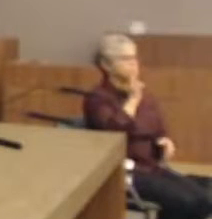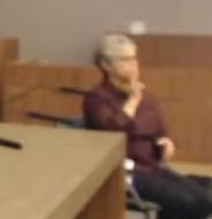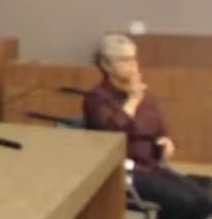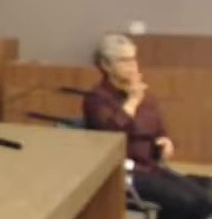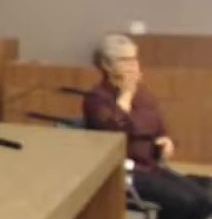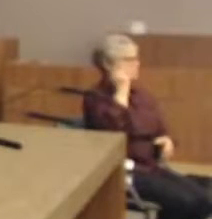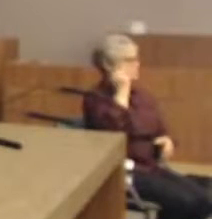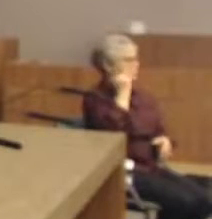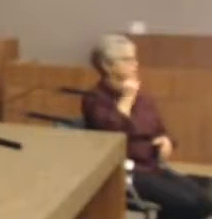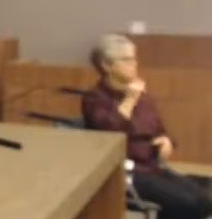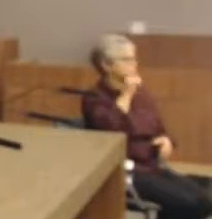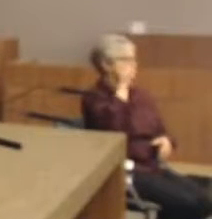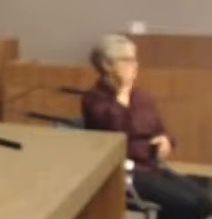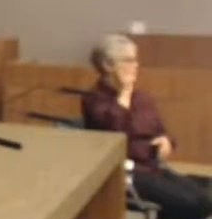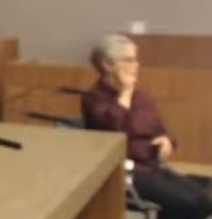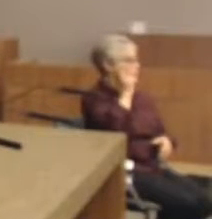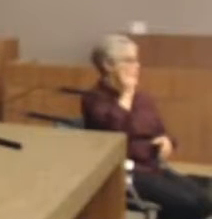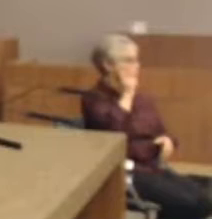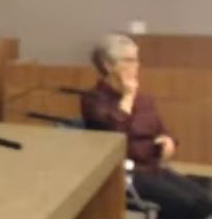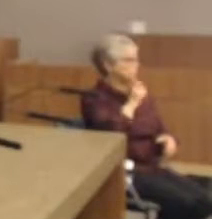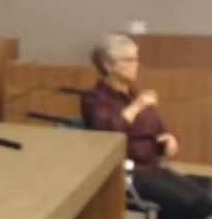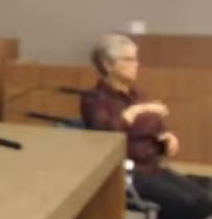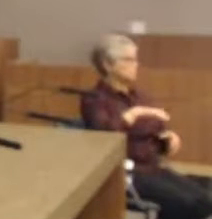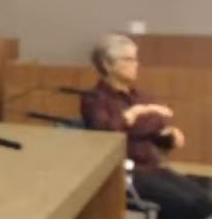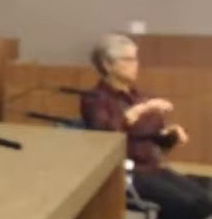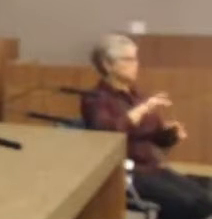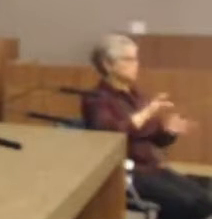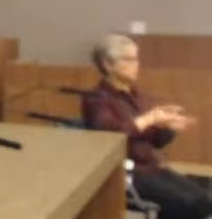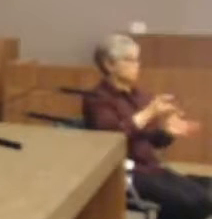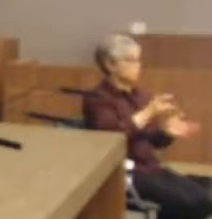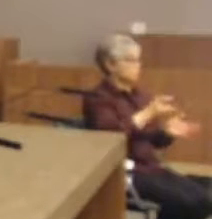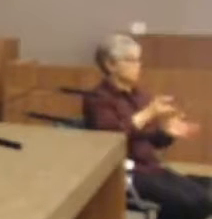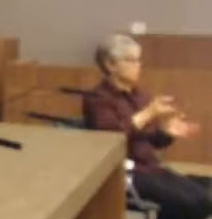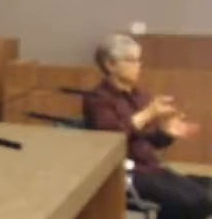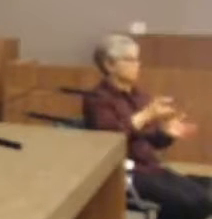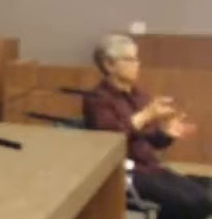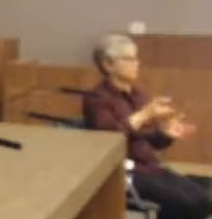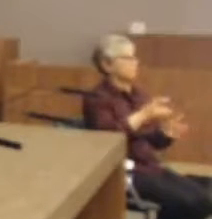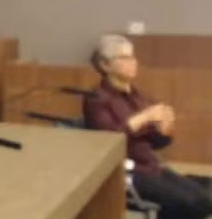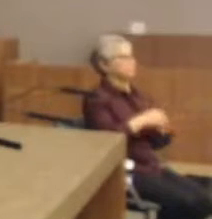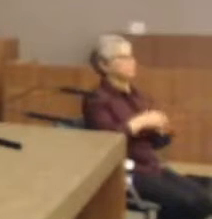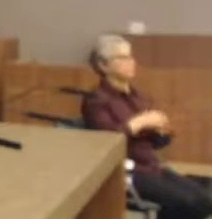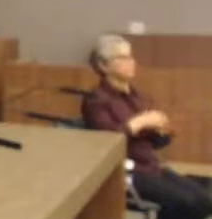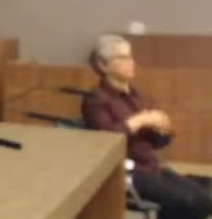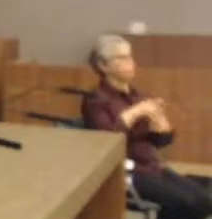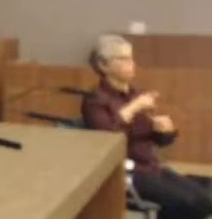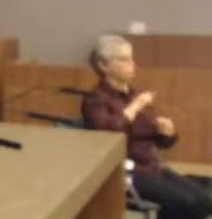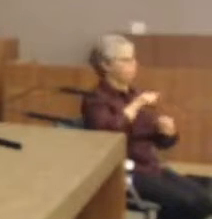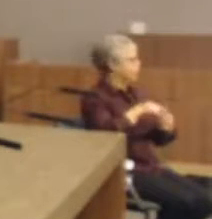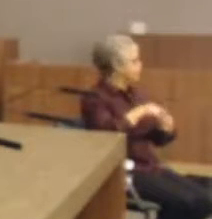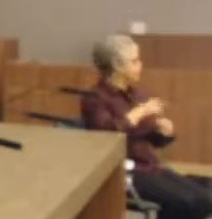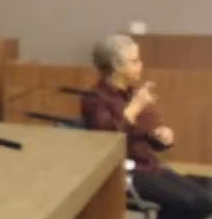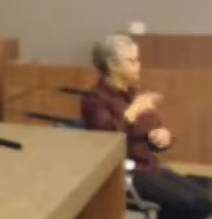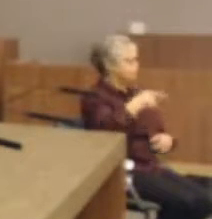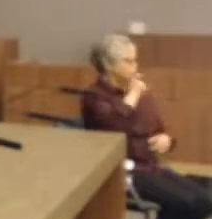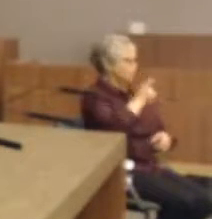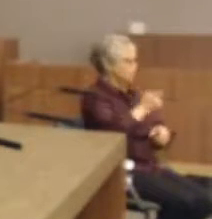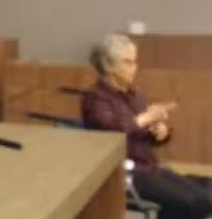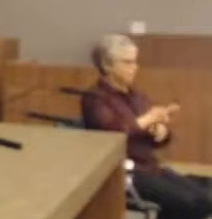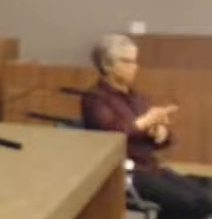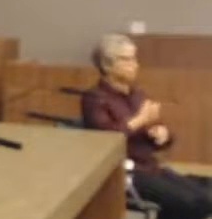and I work in the appeals section, and when we get things that have been recommended for denial, and you're reading over the crime documentation,